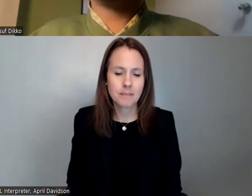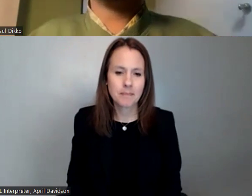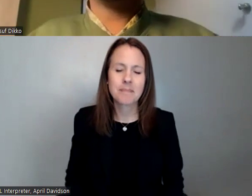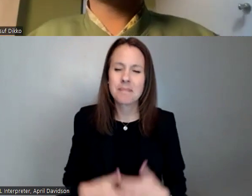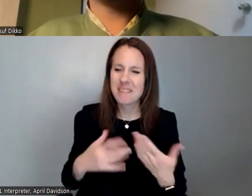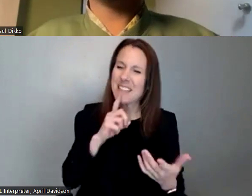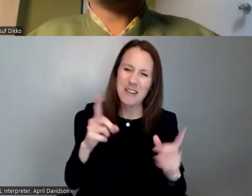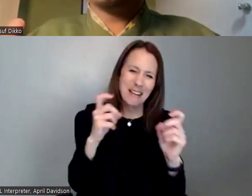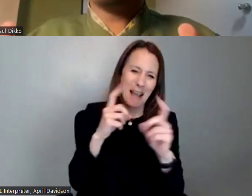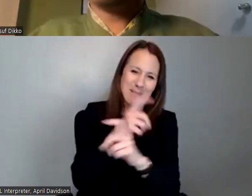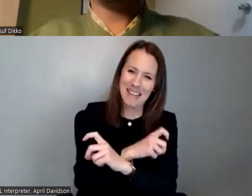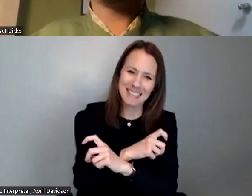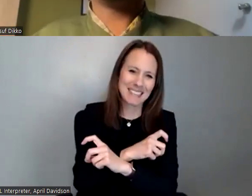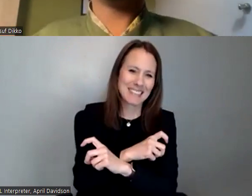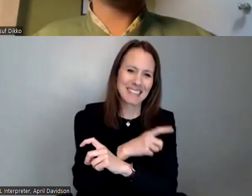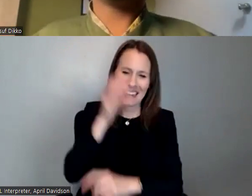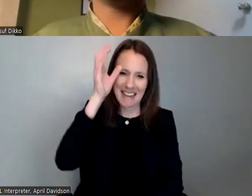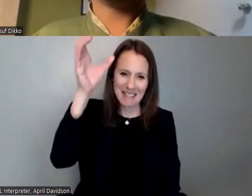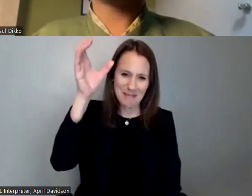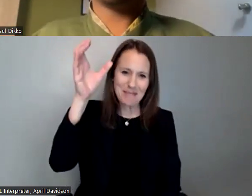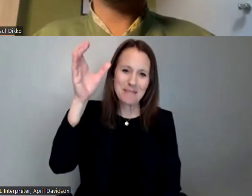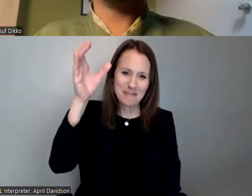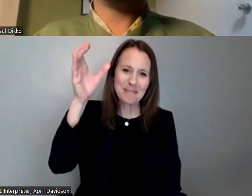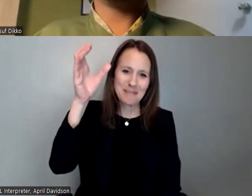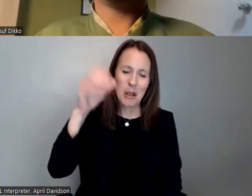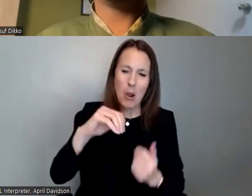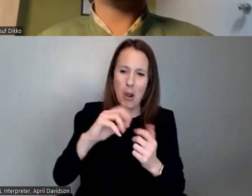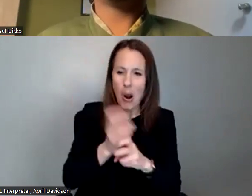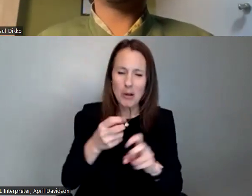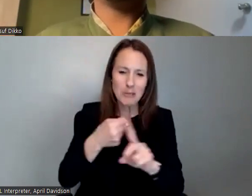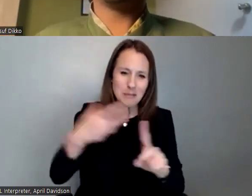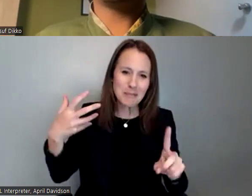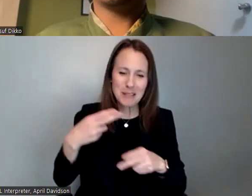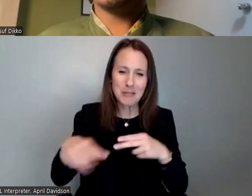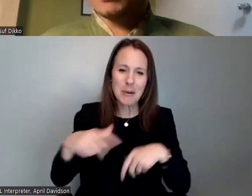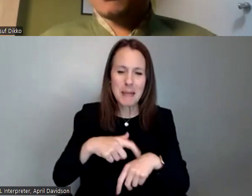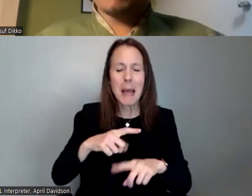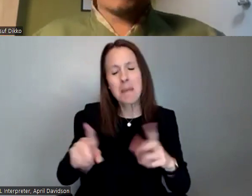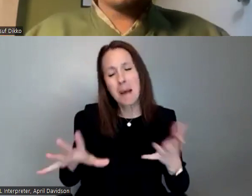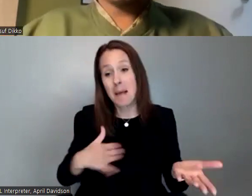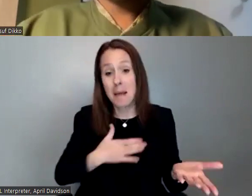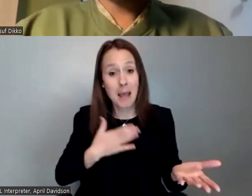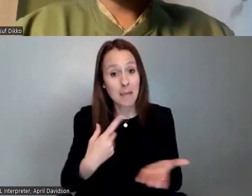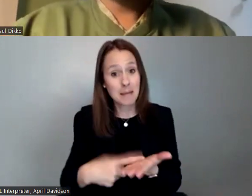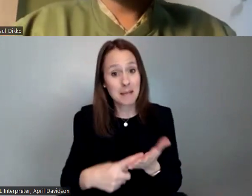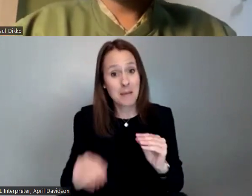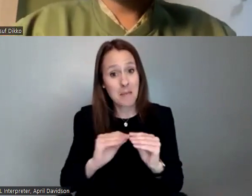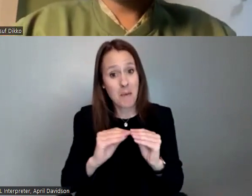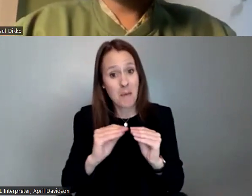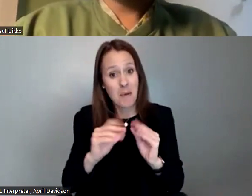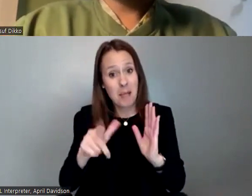a very complex concept to expand on in a very short time, but I'm happy to talk about it more